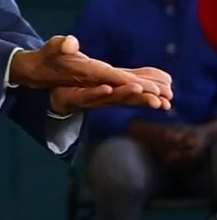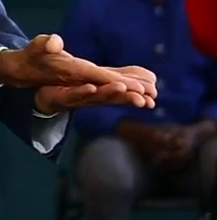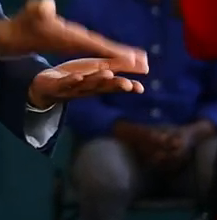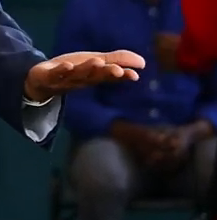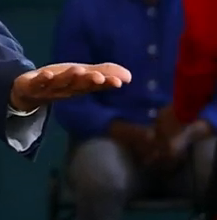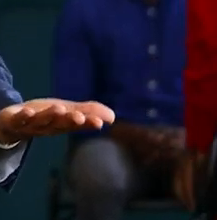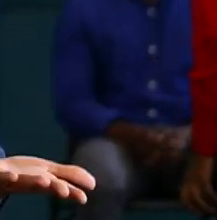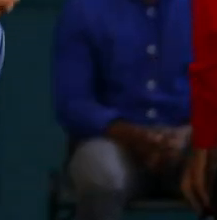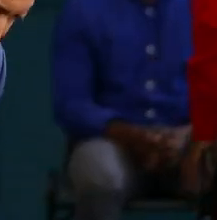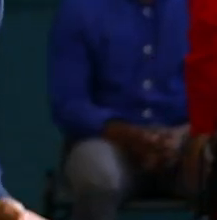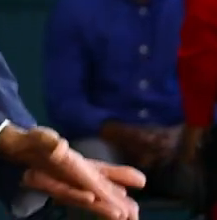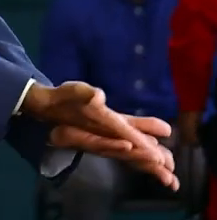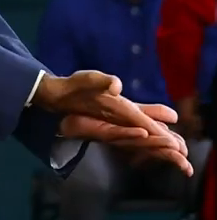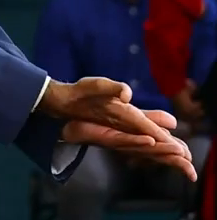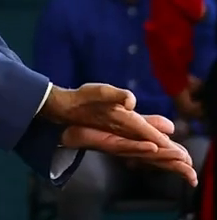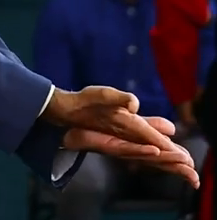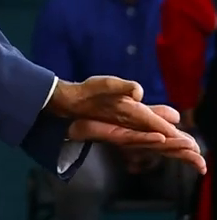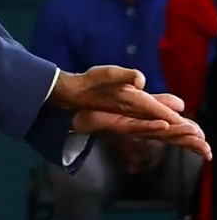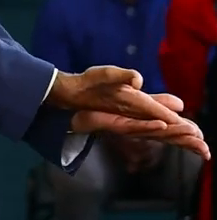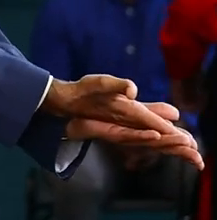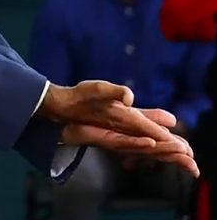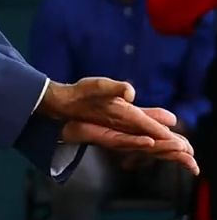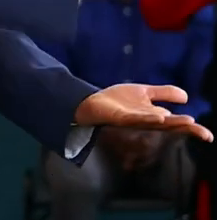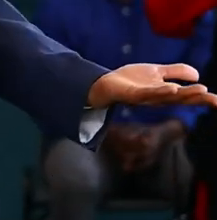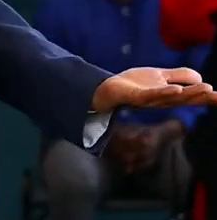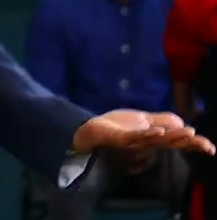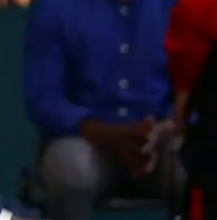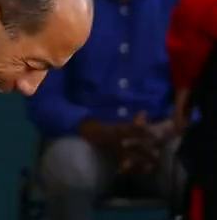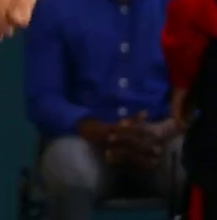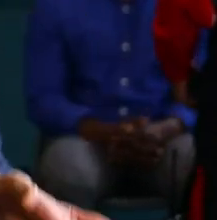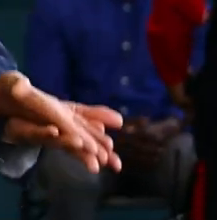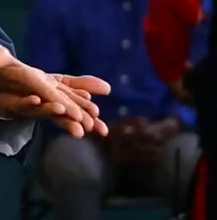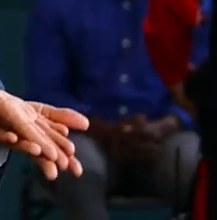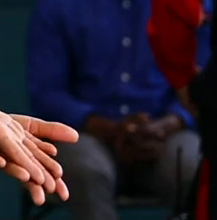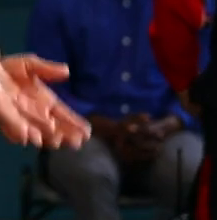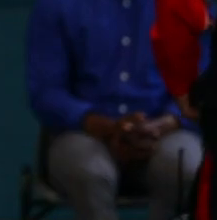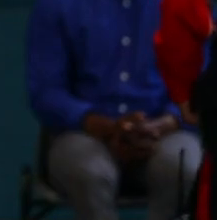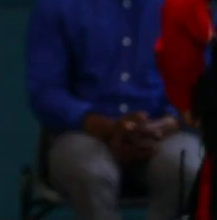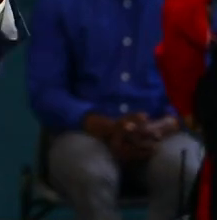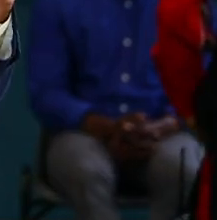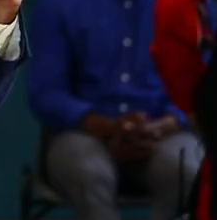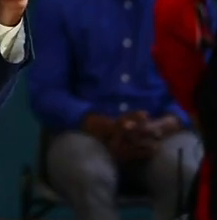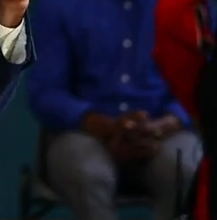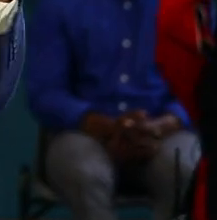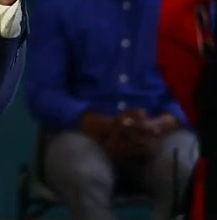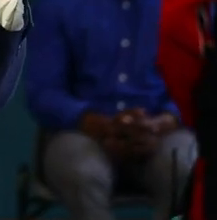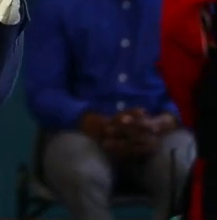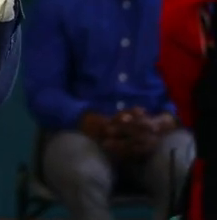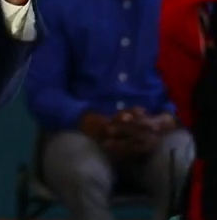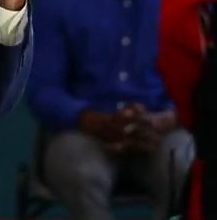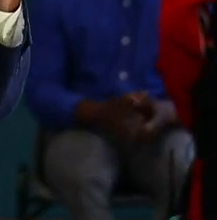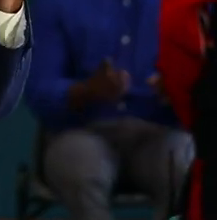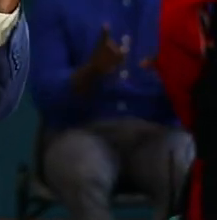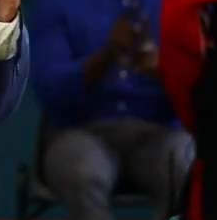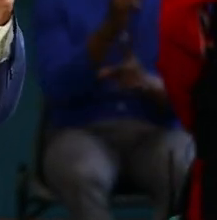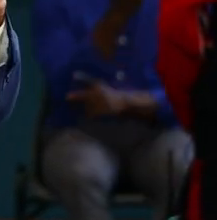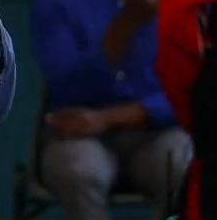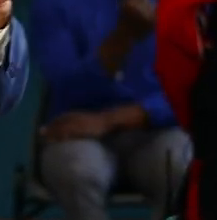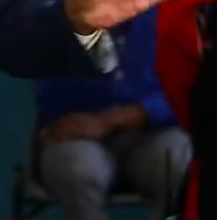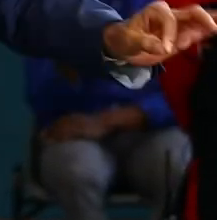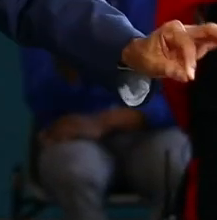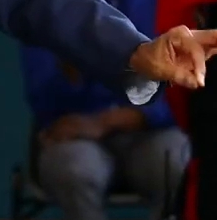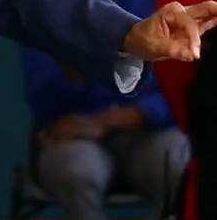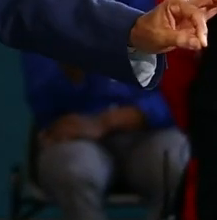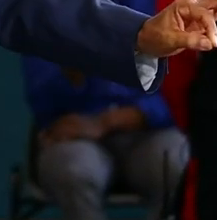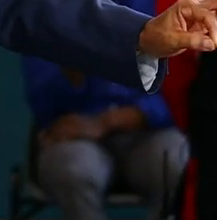Amen? They had the oracles. They had the prophecy. Every single